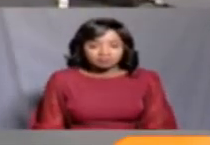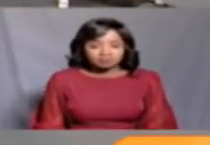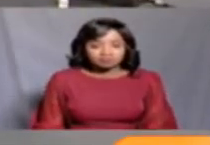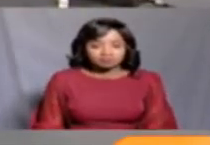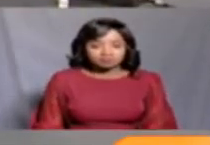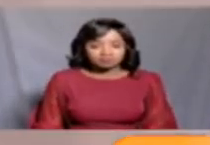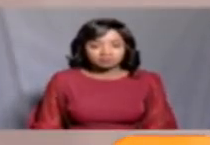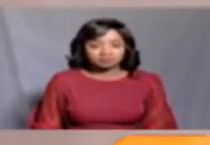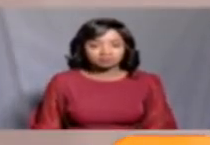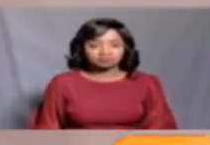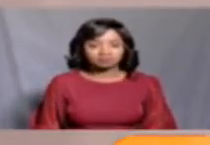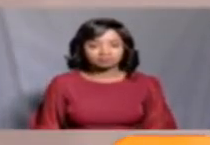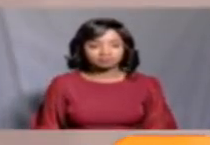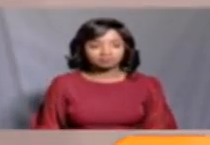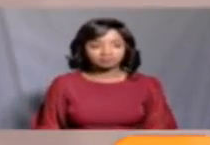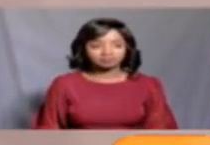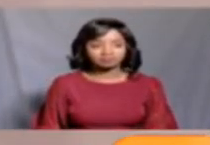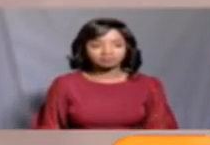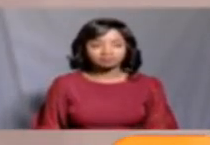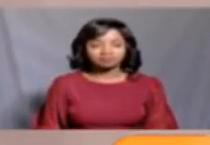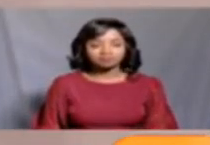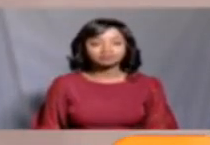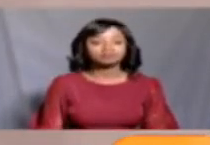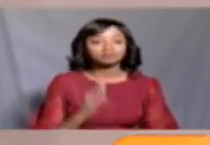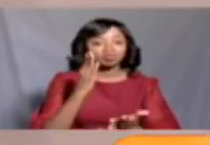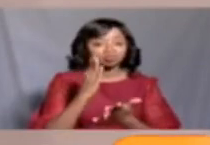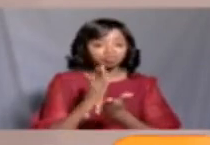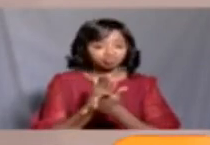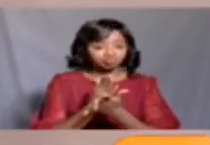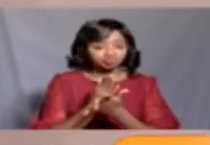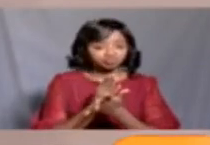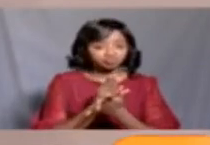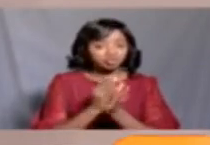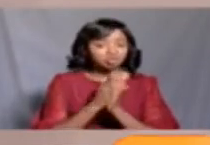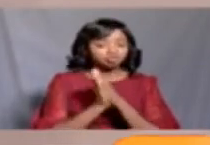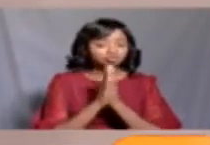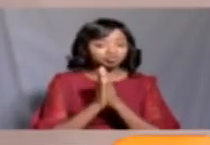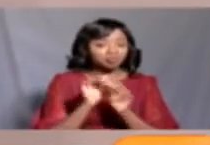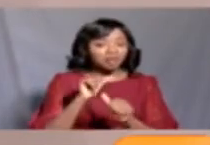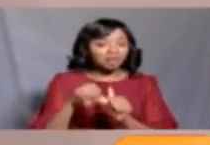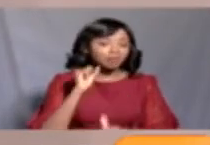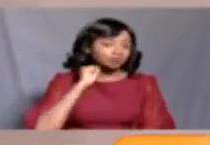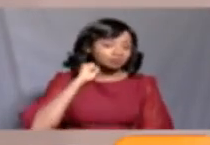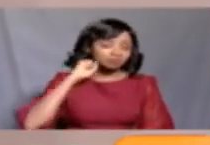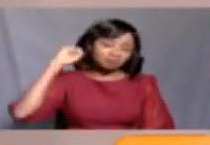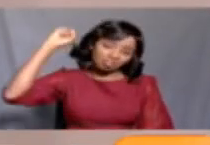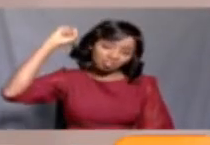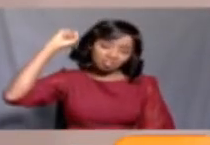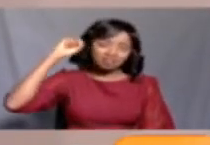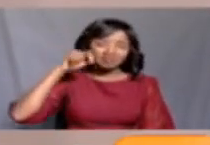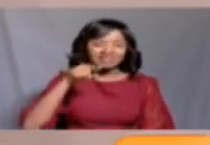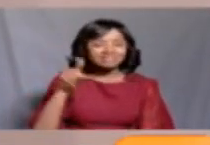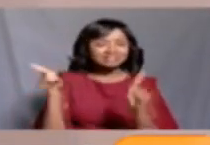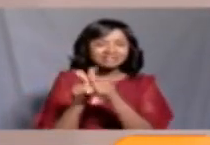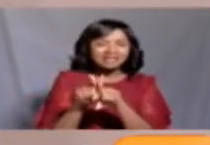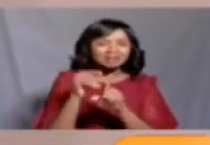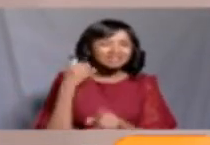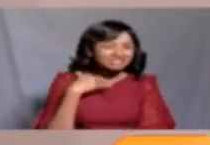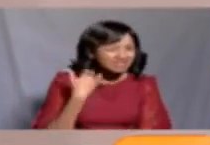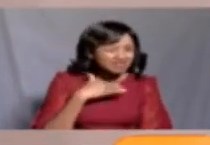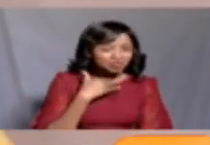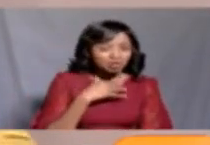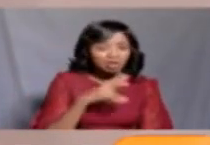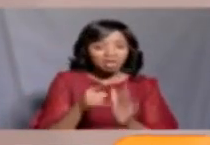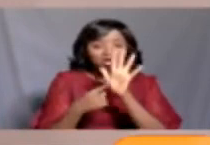and the fact that it's still criminalized in this country. Preventing so many, there was a story that came out this week of a